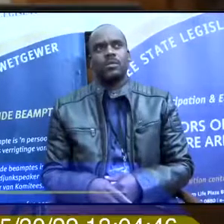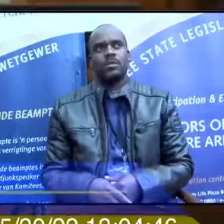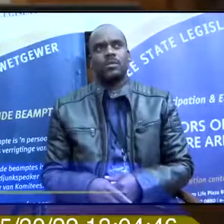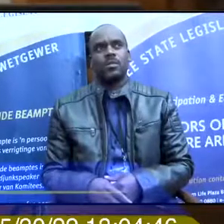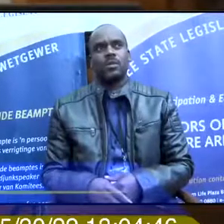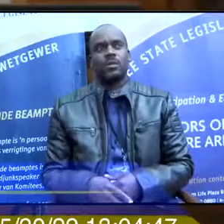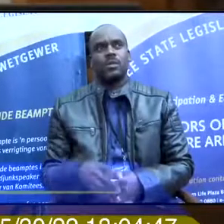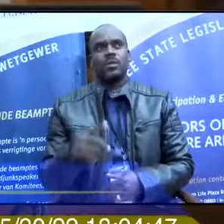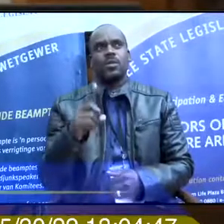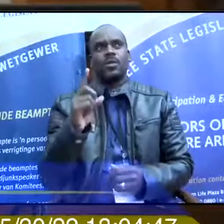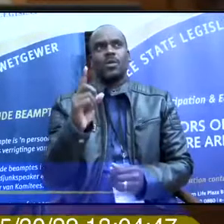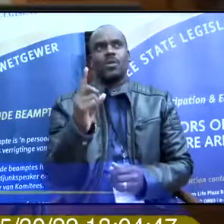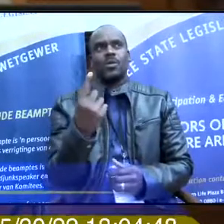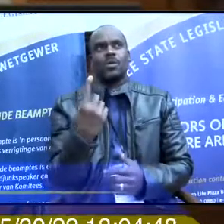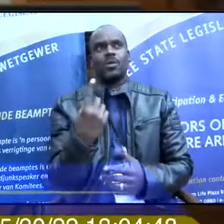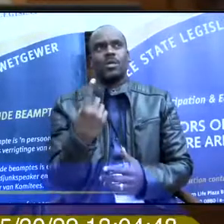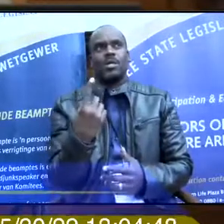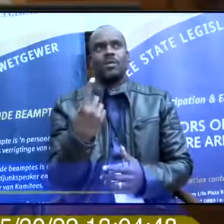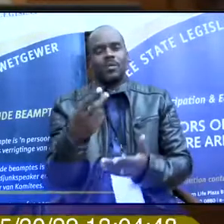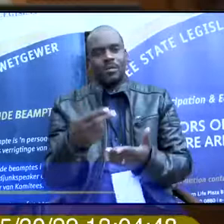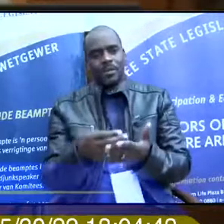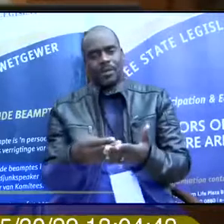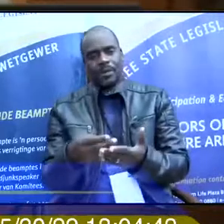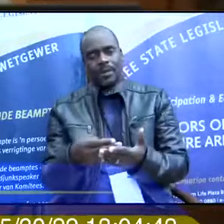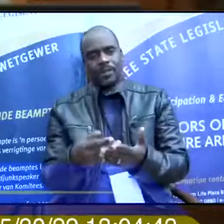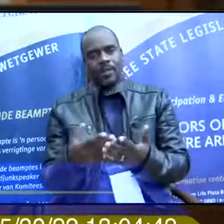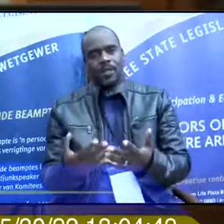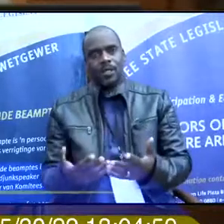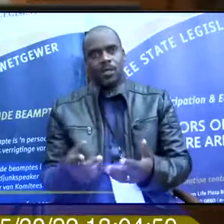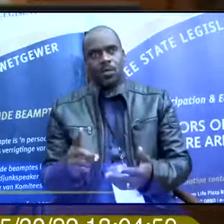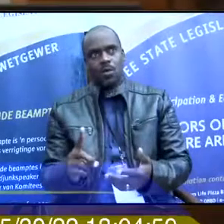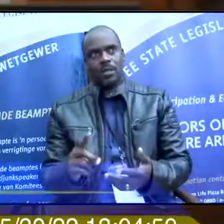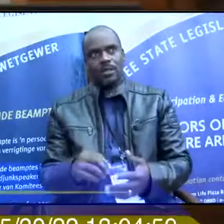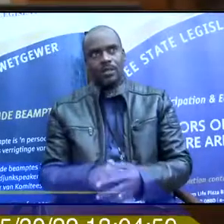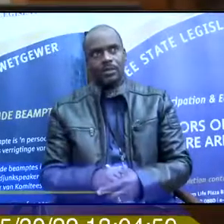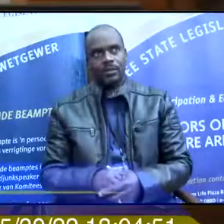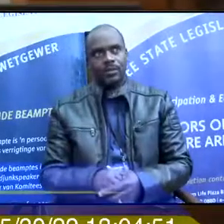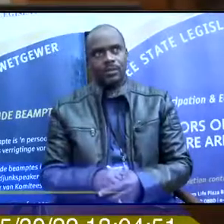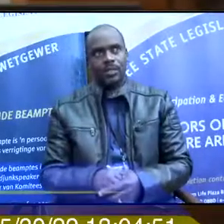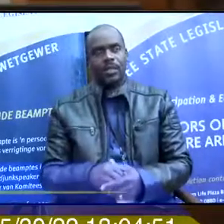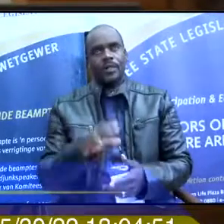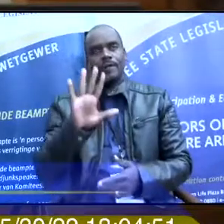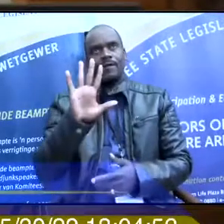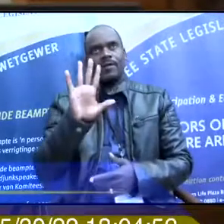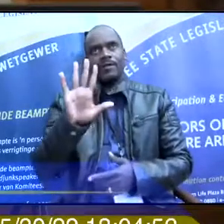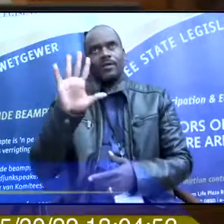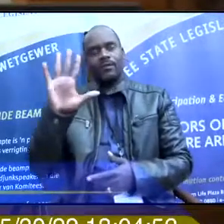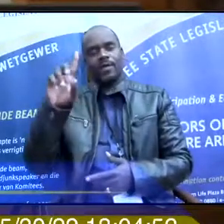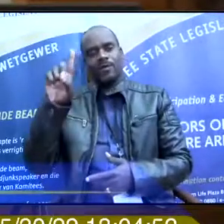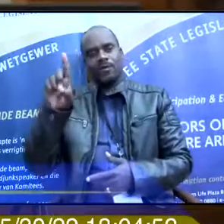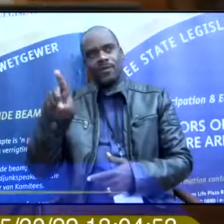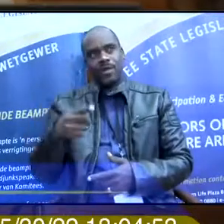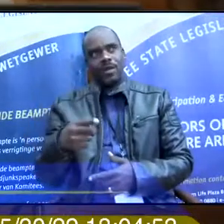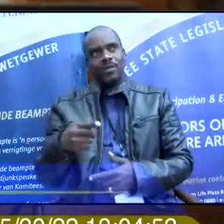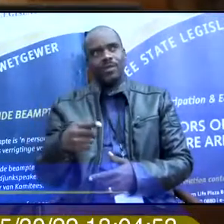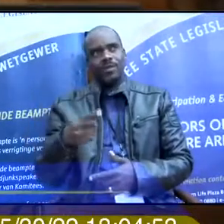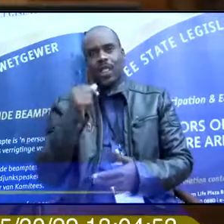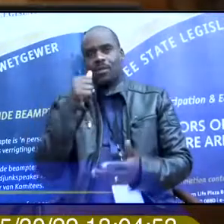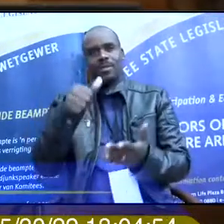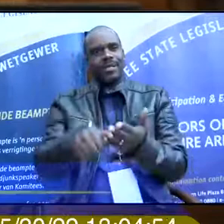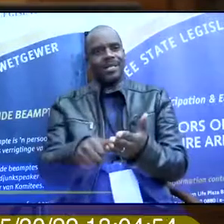1.8 million employers were registered with the fund 55 000 applications were